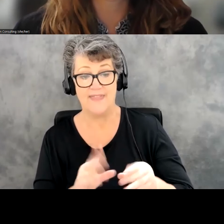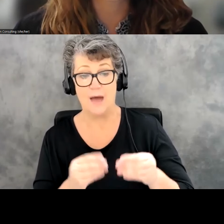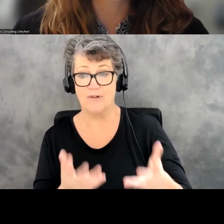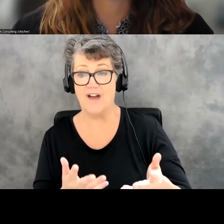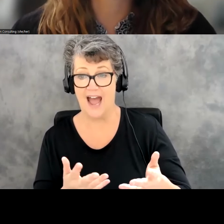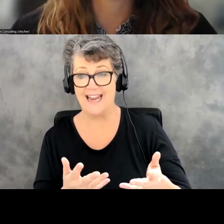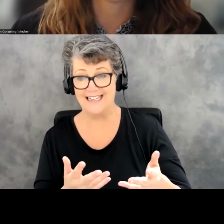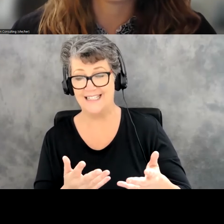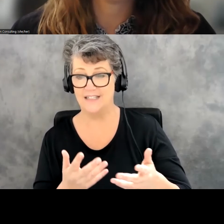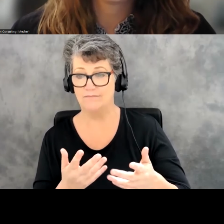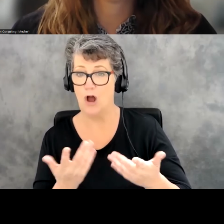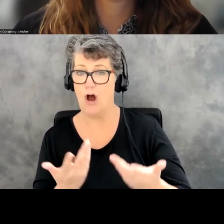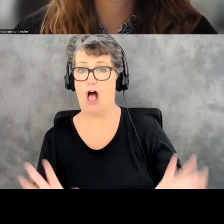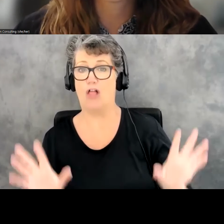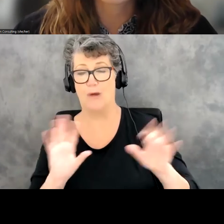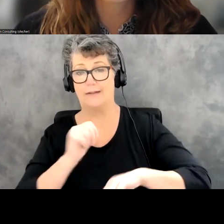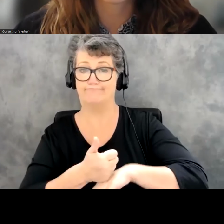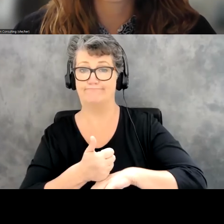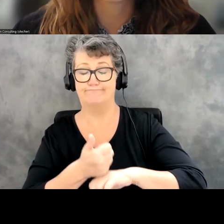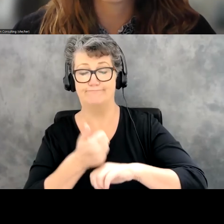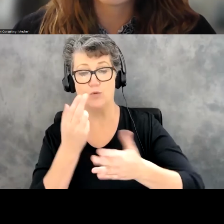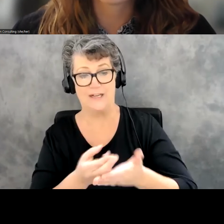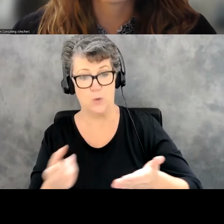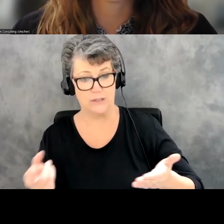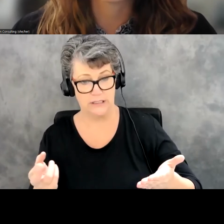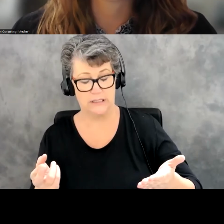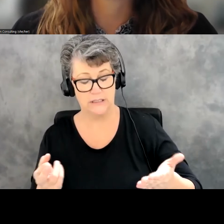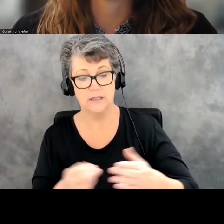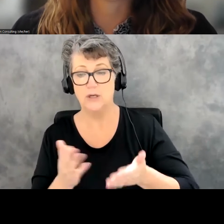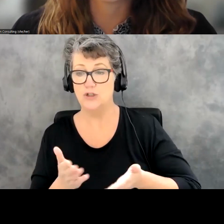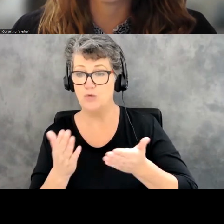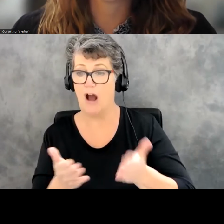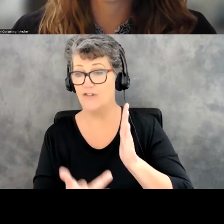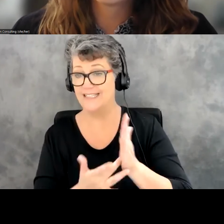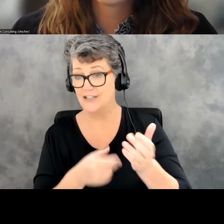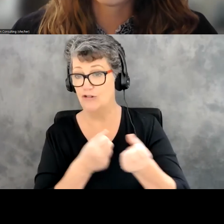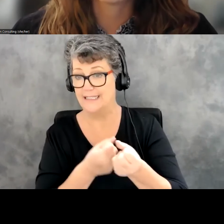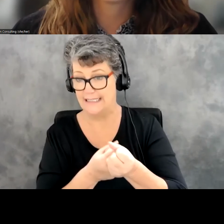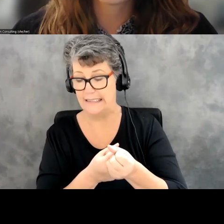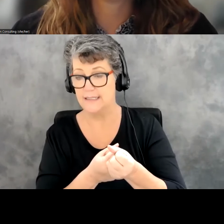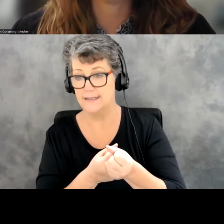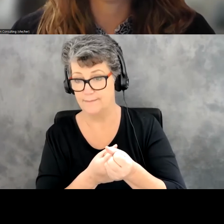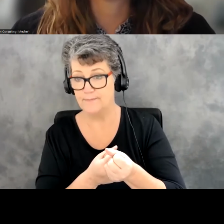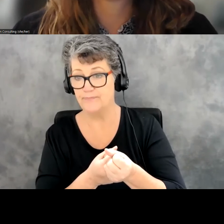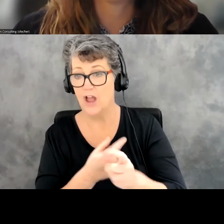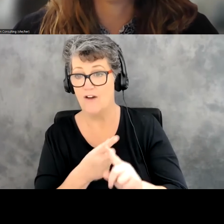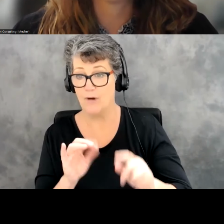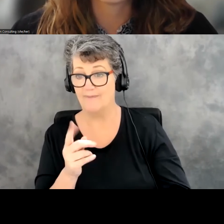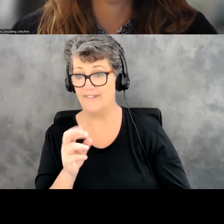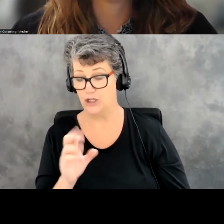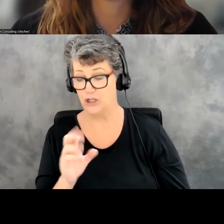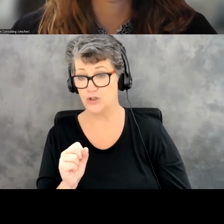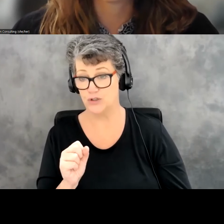off-the-shelf resources, a virtual marketplace, so to speak, to offer technical assistance from vendors